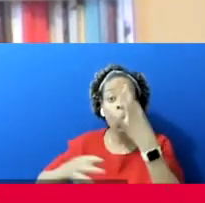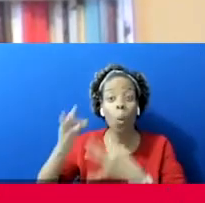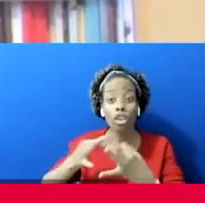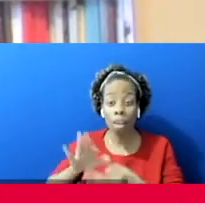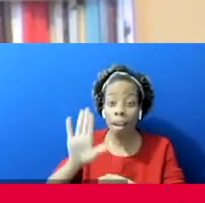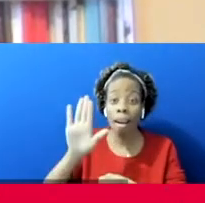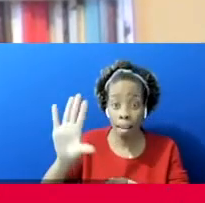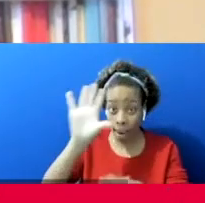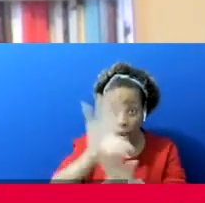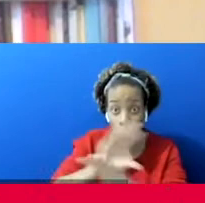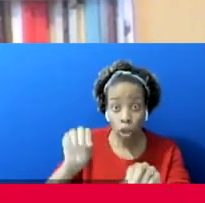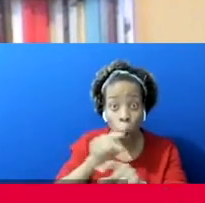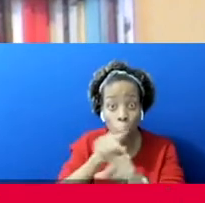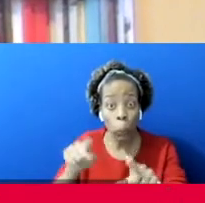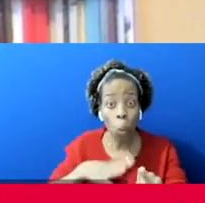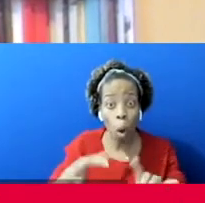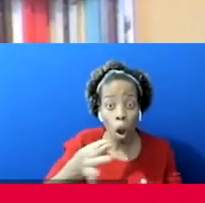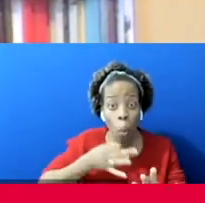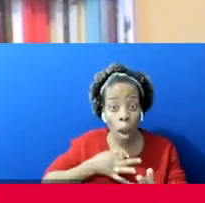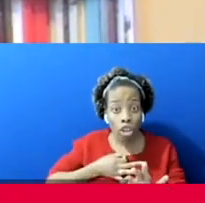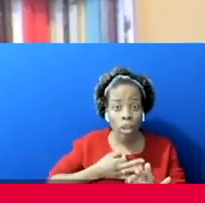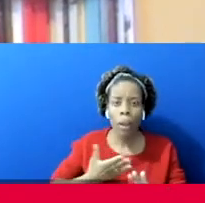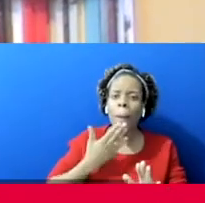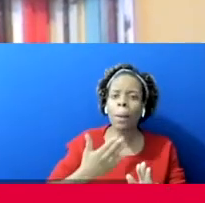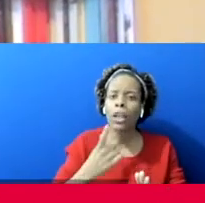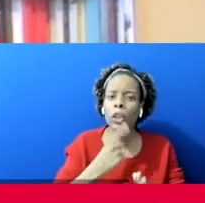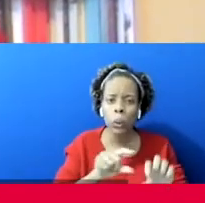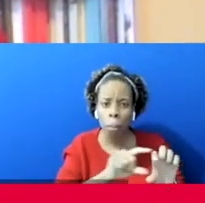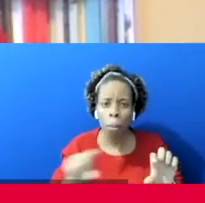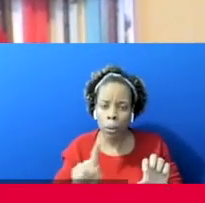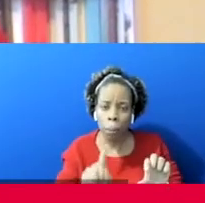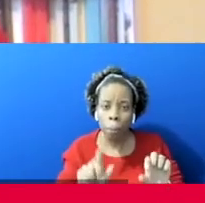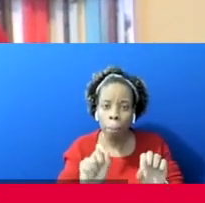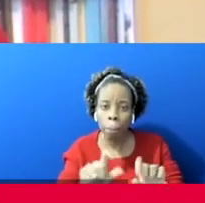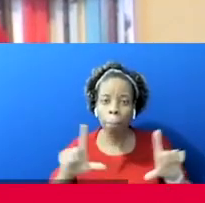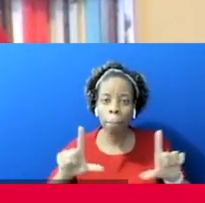to ask the panelists a question, please use the Q&A box at the bottom.